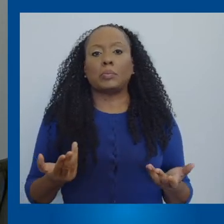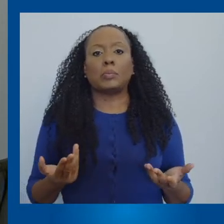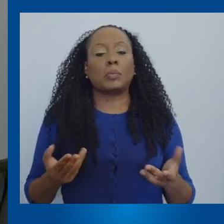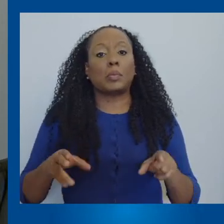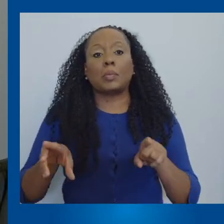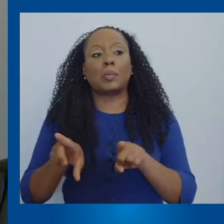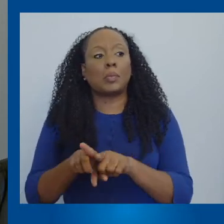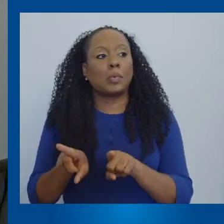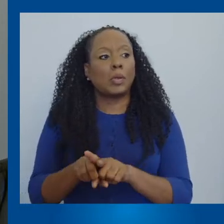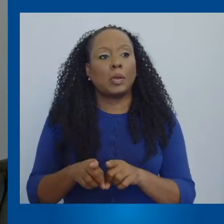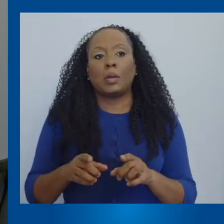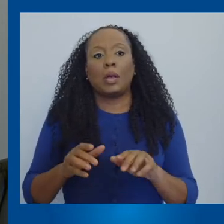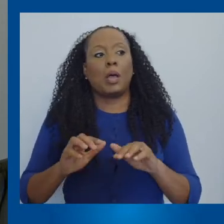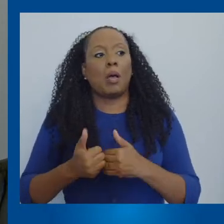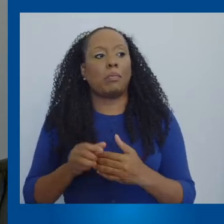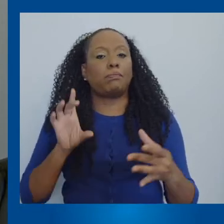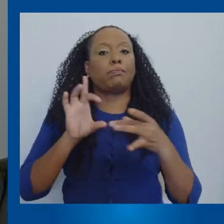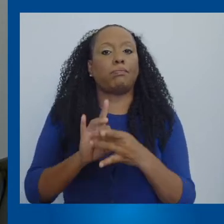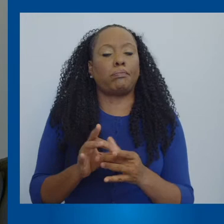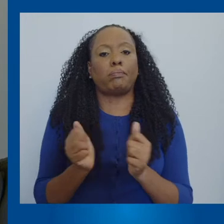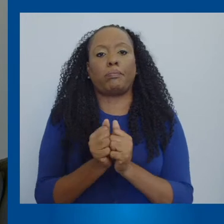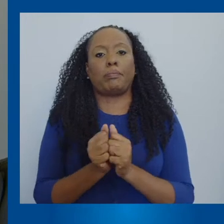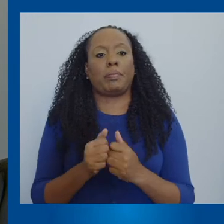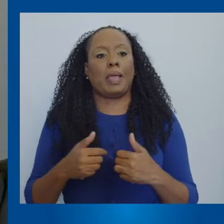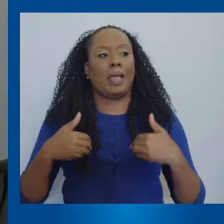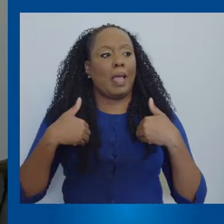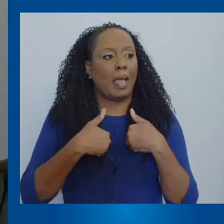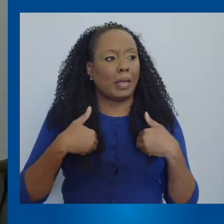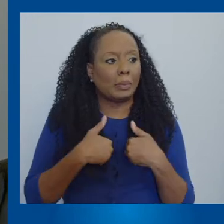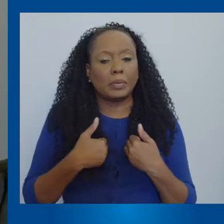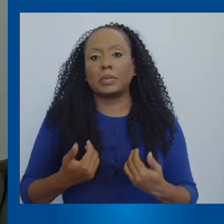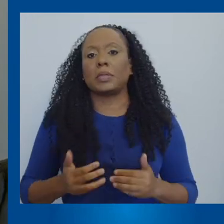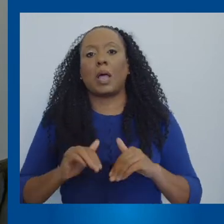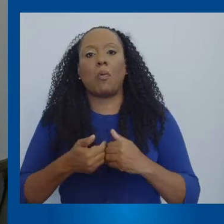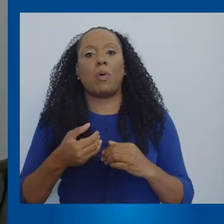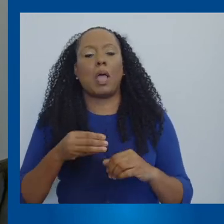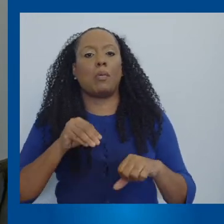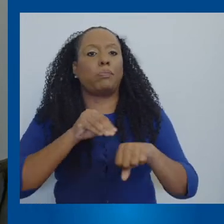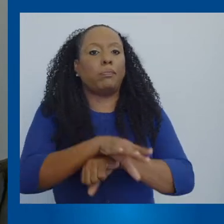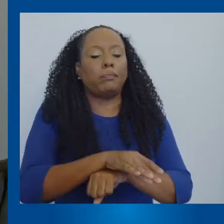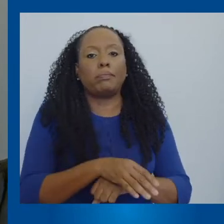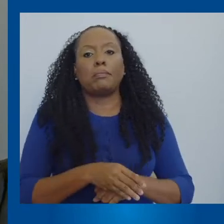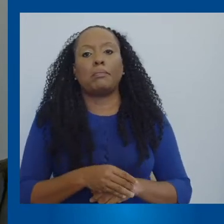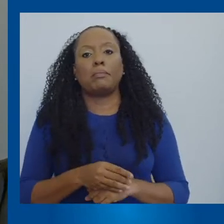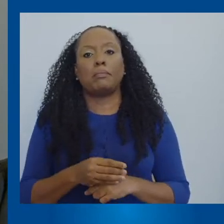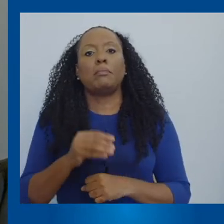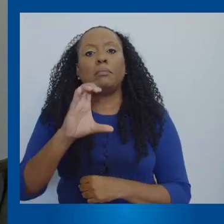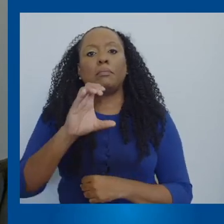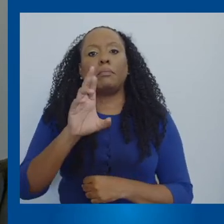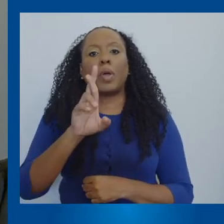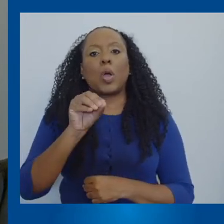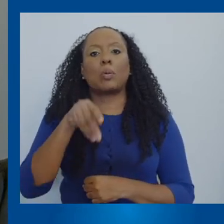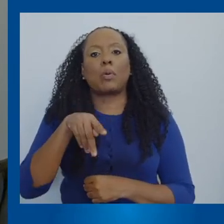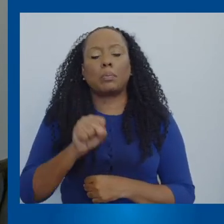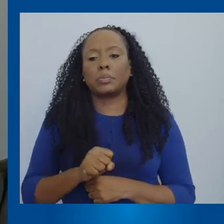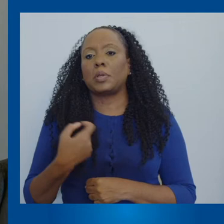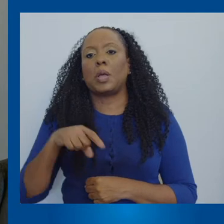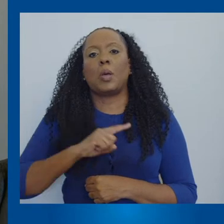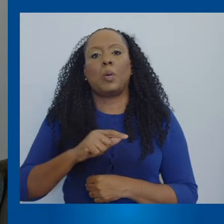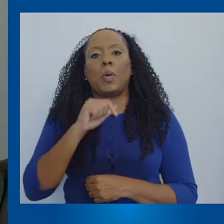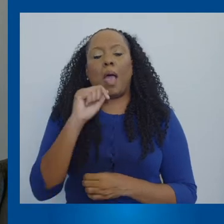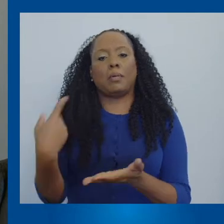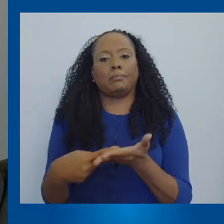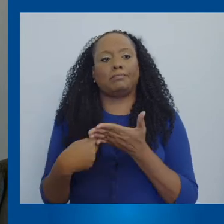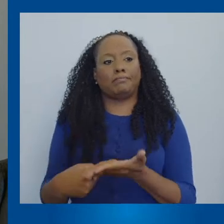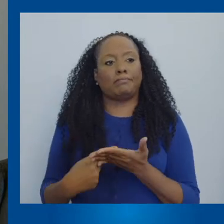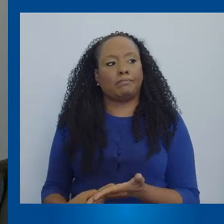industrial livestock use and antibiotics there, with respect to crops, we have not spoken about the environment within which